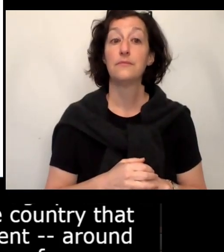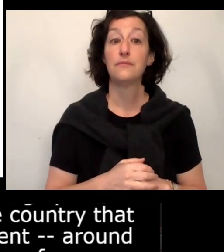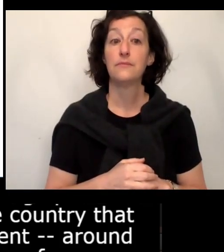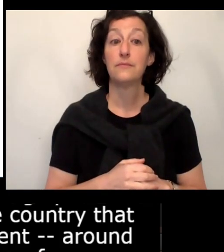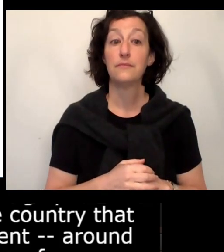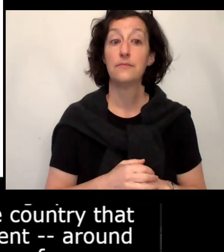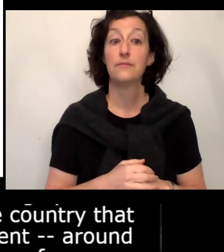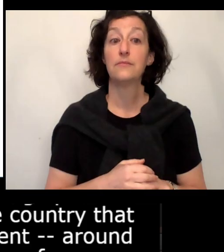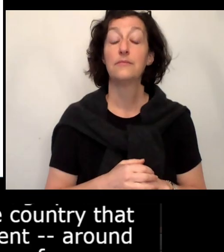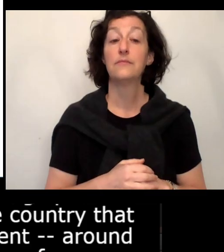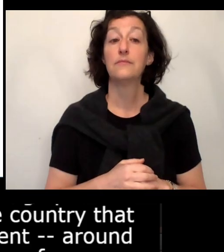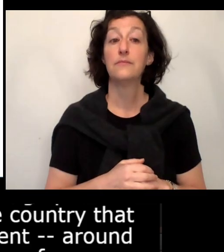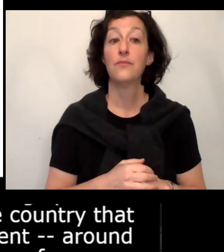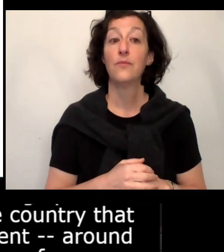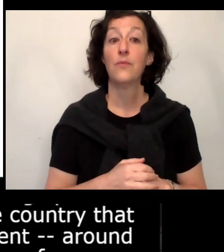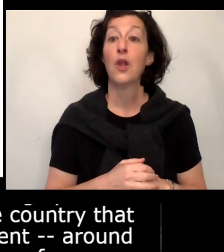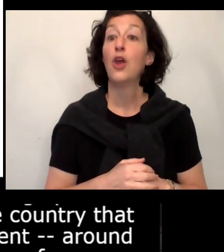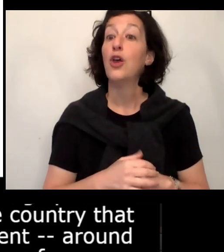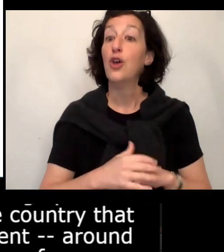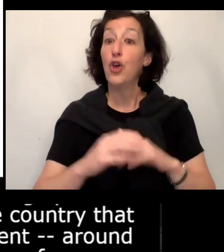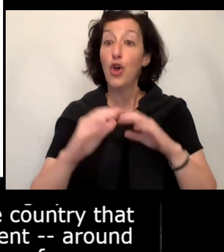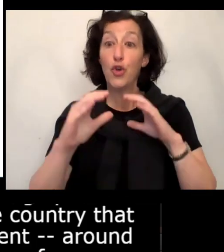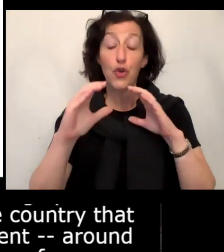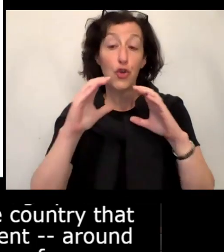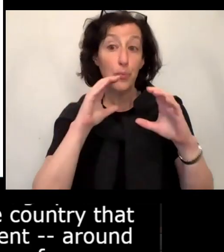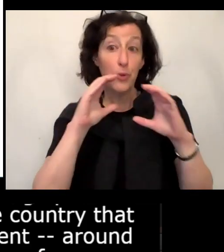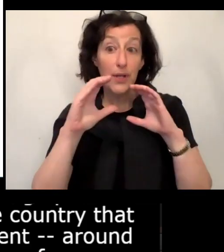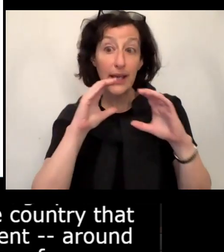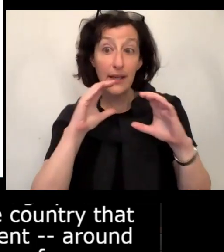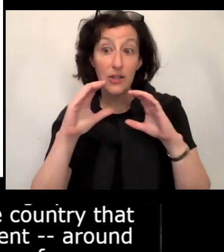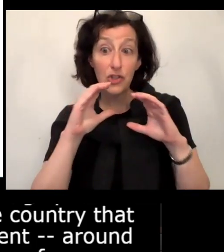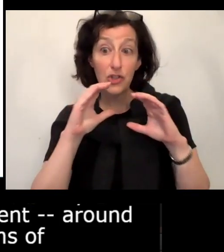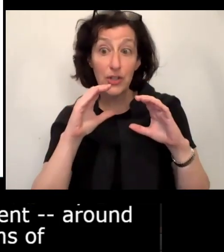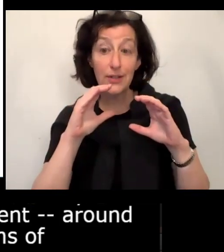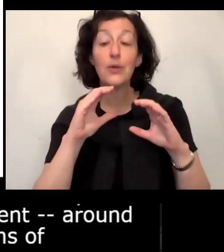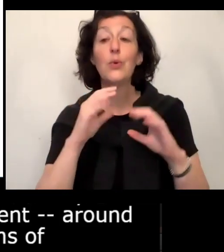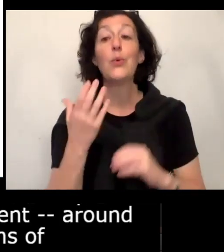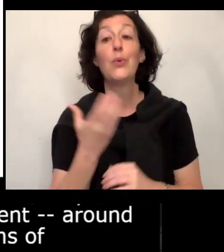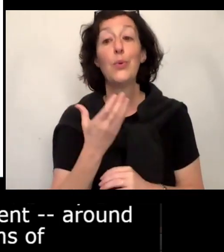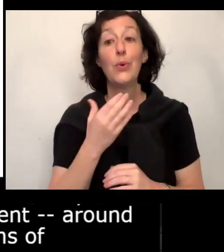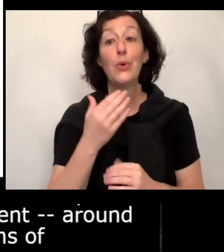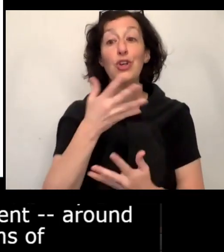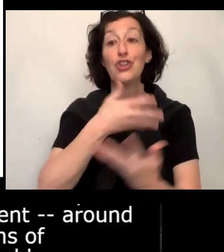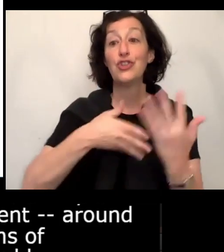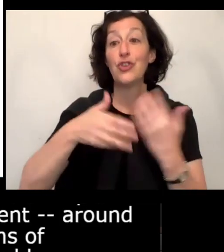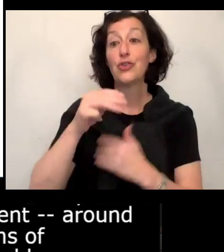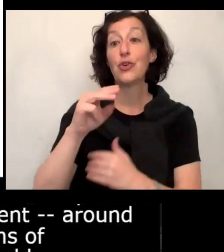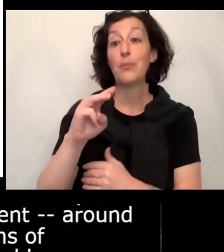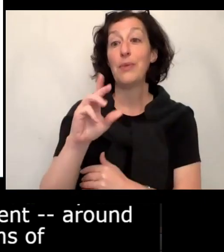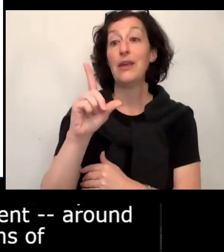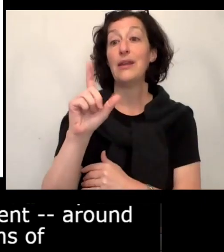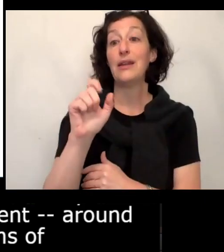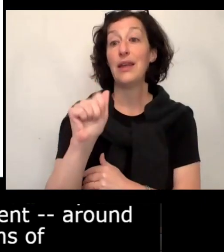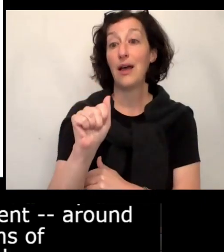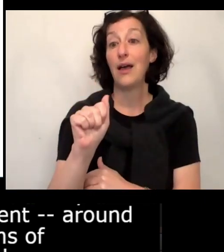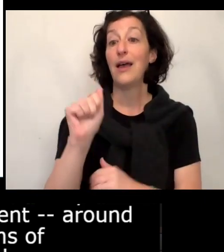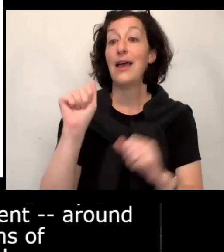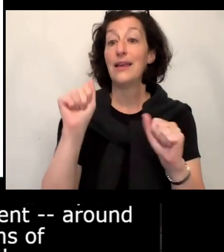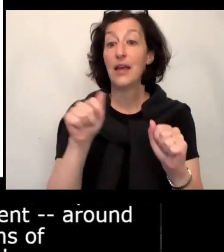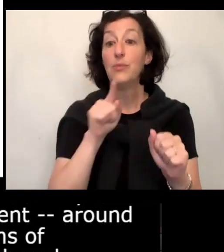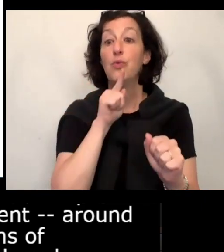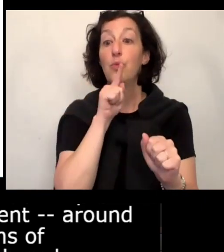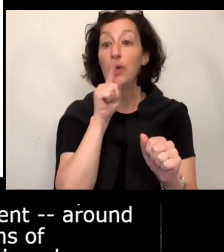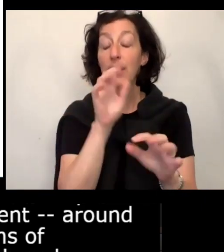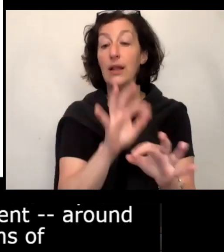of being communicated with and communicating, it's an even larger part in terms of being